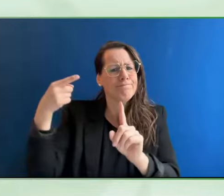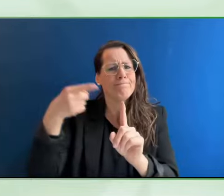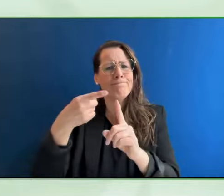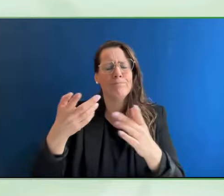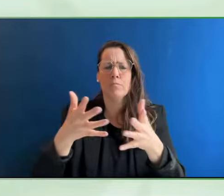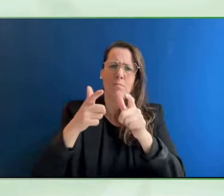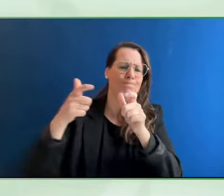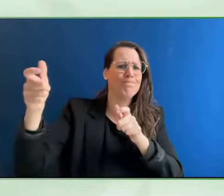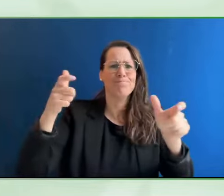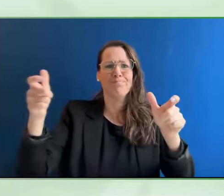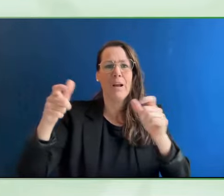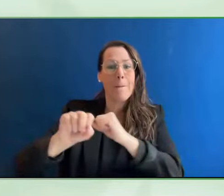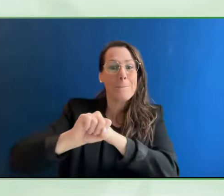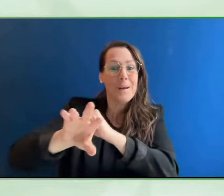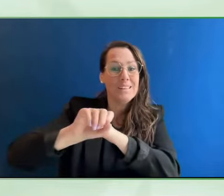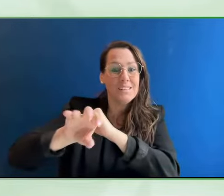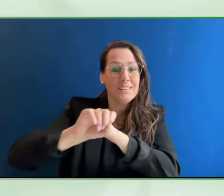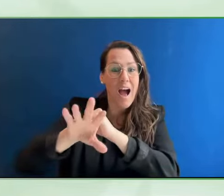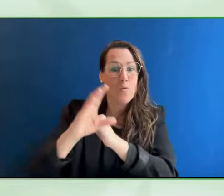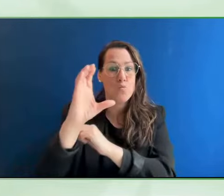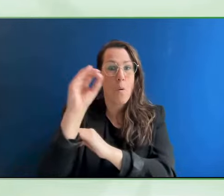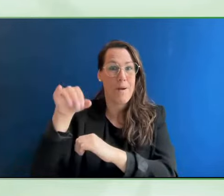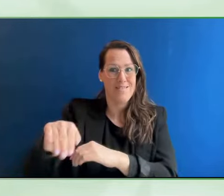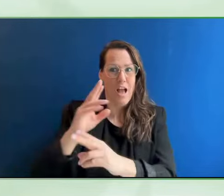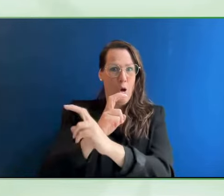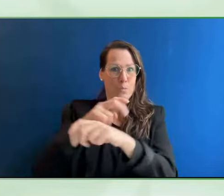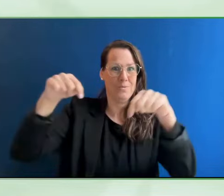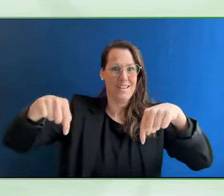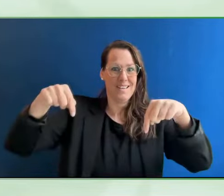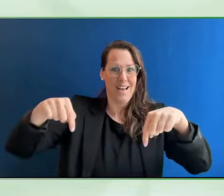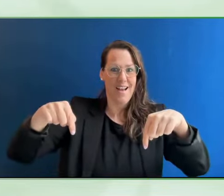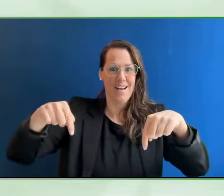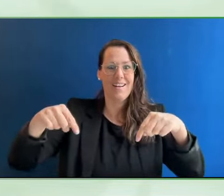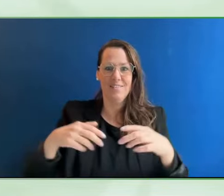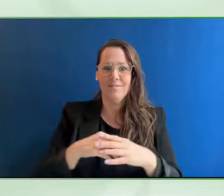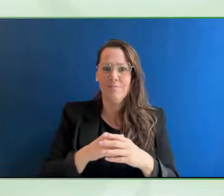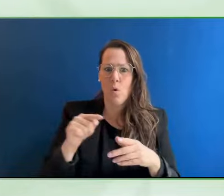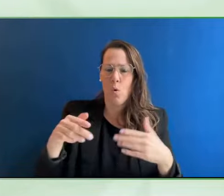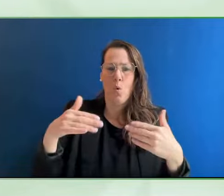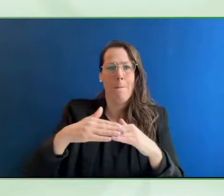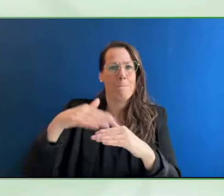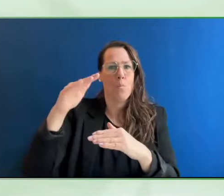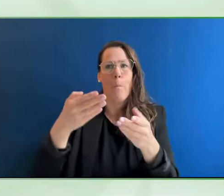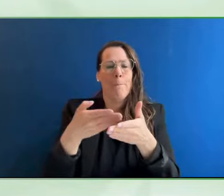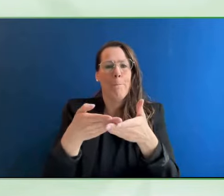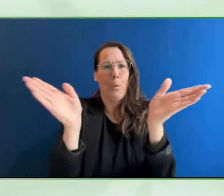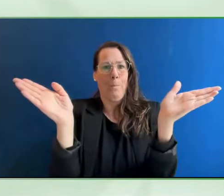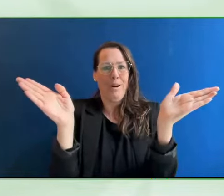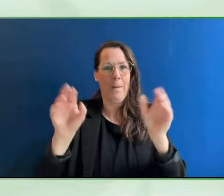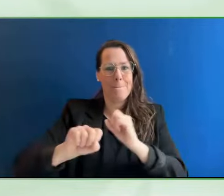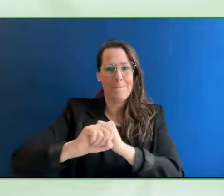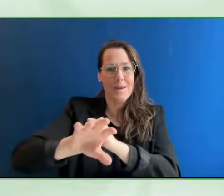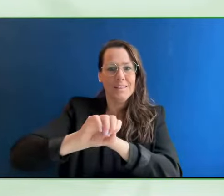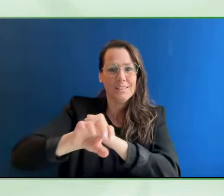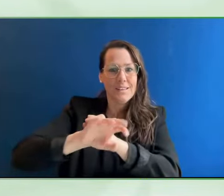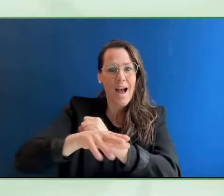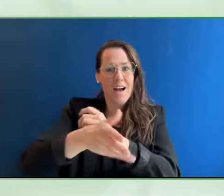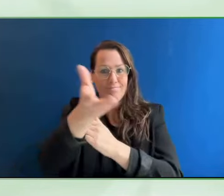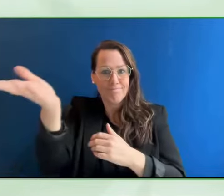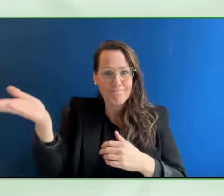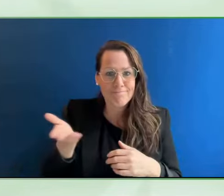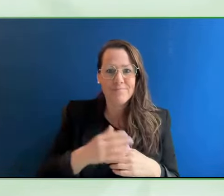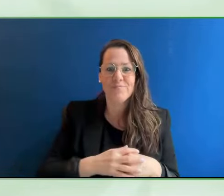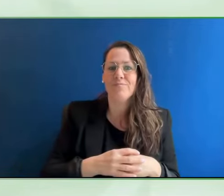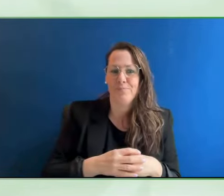channels, the most used news website in Austria and several other online offers. And the ORF,